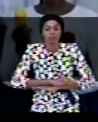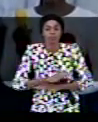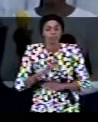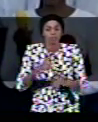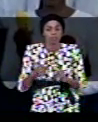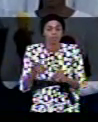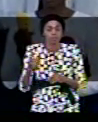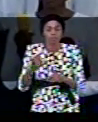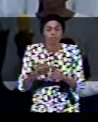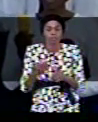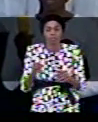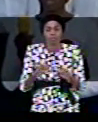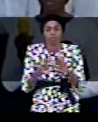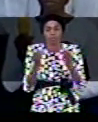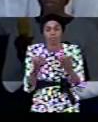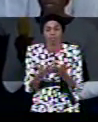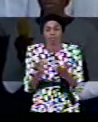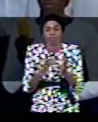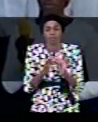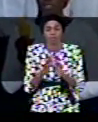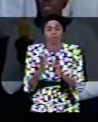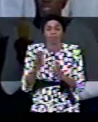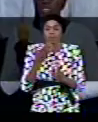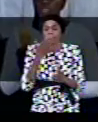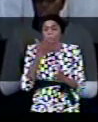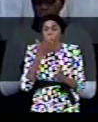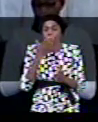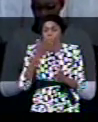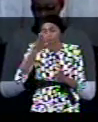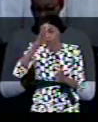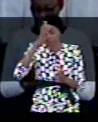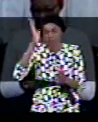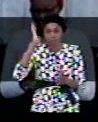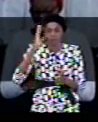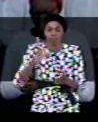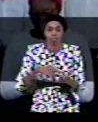table, and from the Bible God would